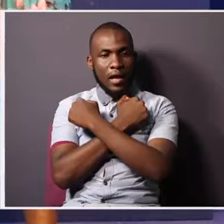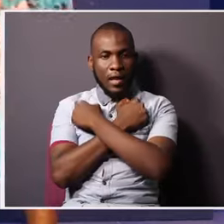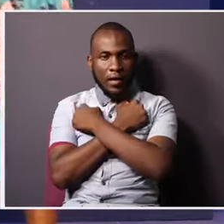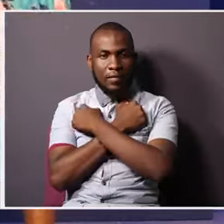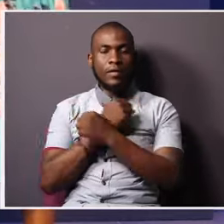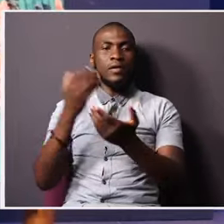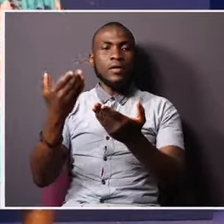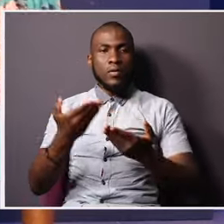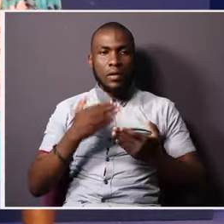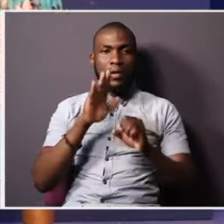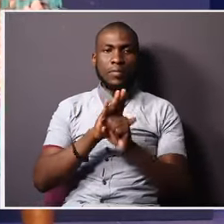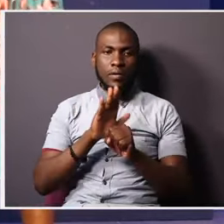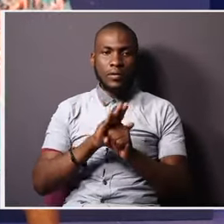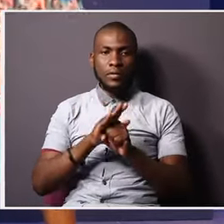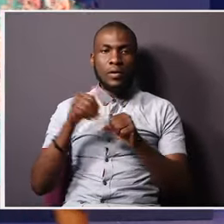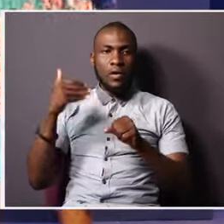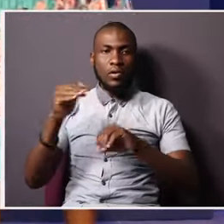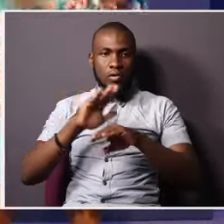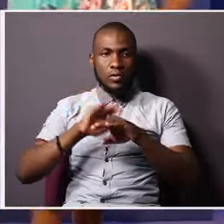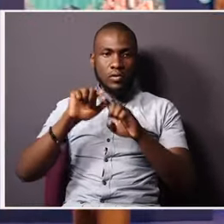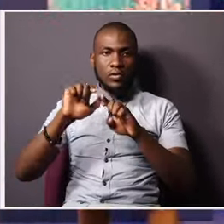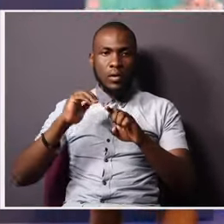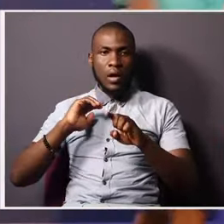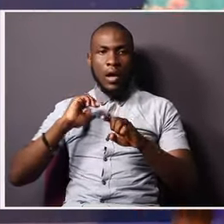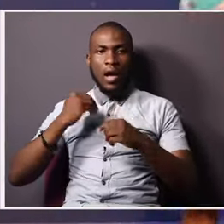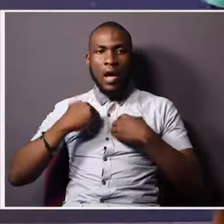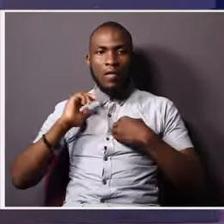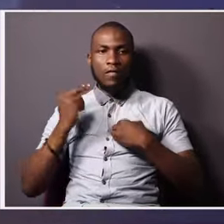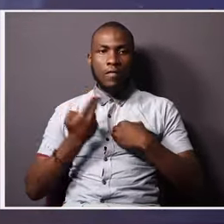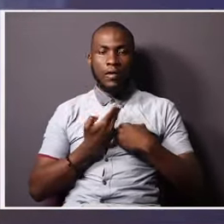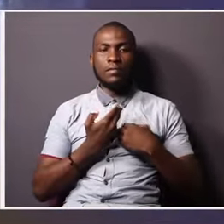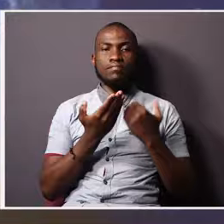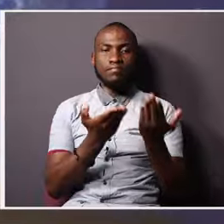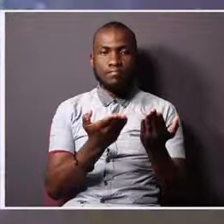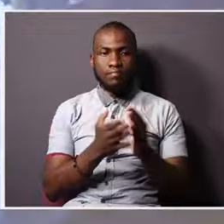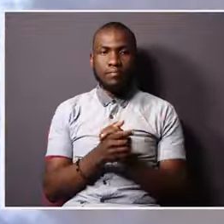love it. Karibu sana. Thank you so much, Kerry. Always good to have you with us. Thank you. Bless you.